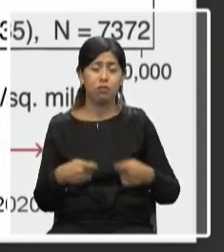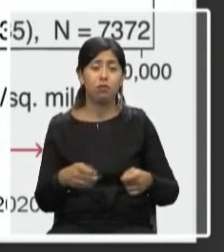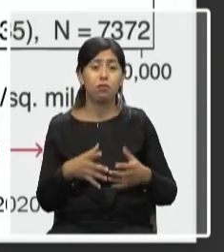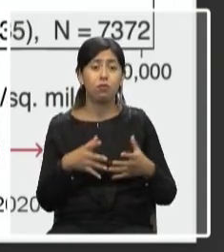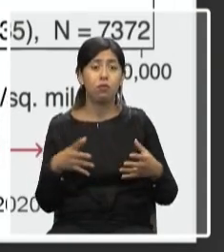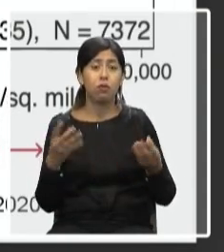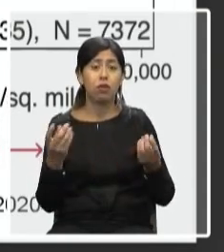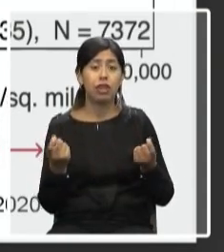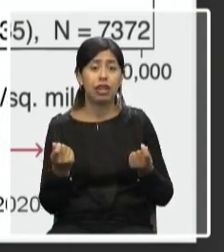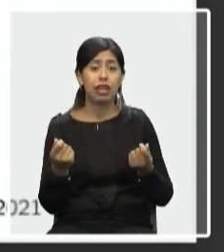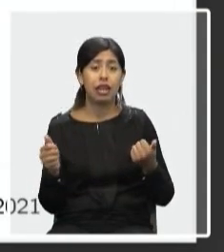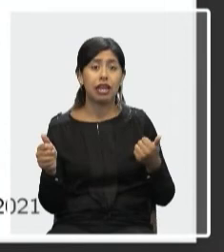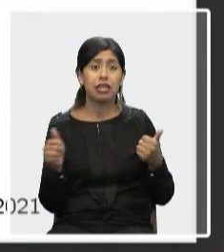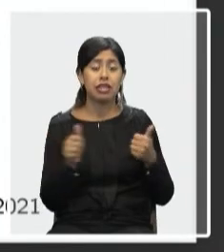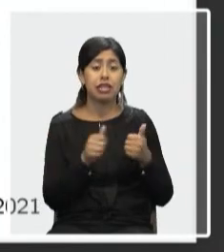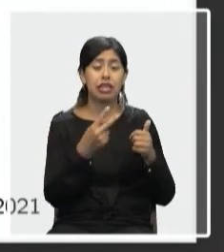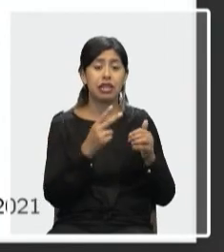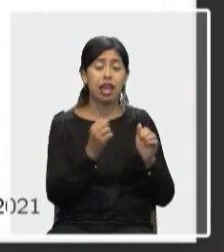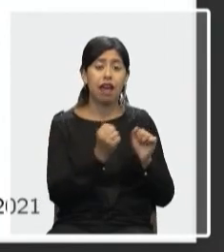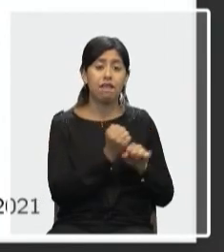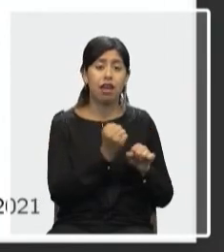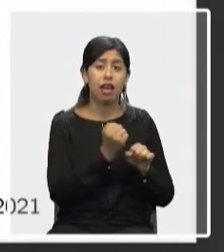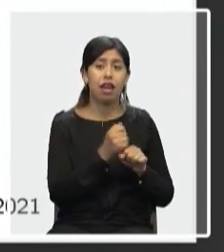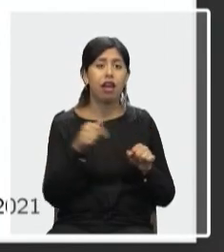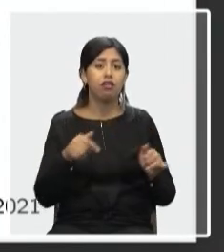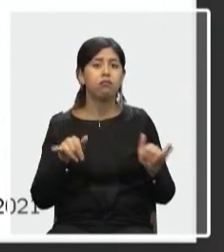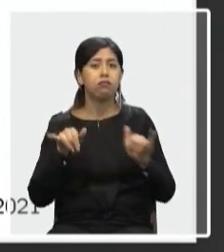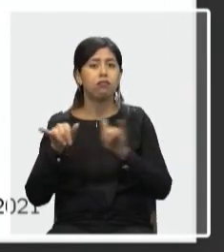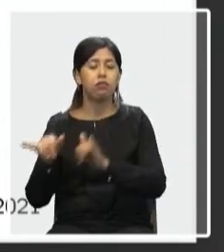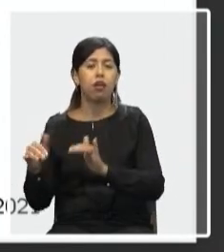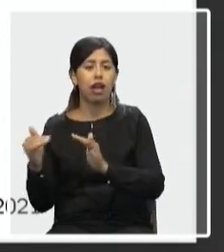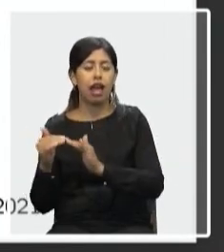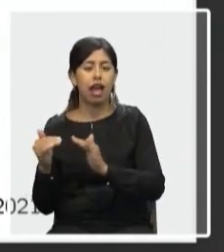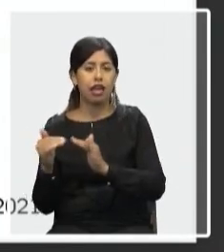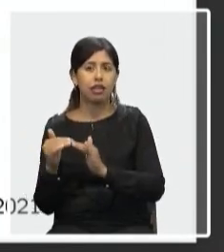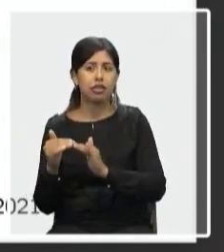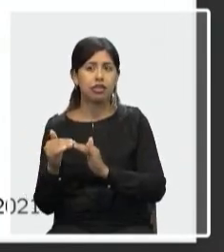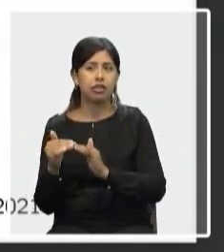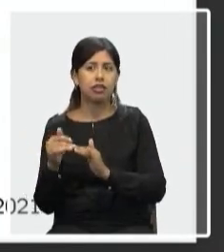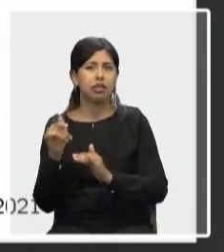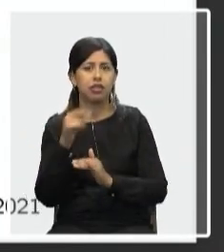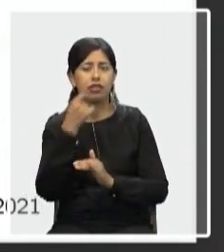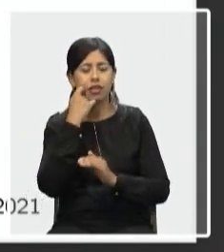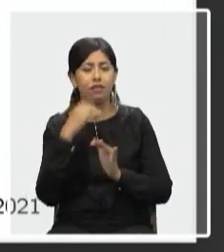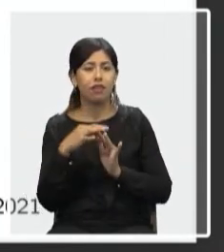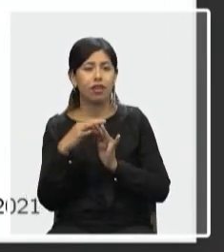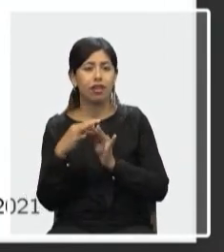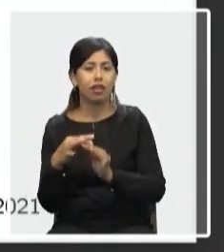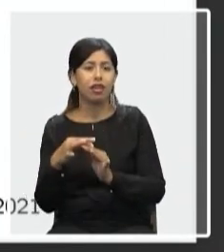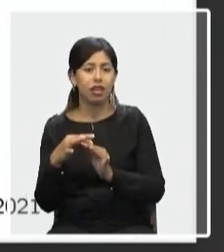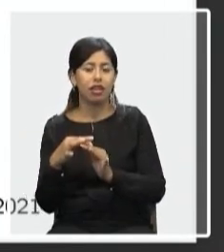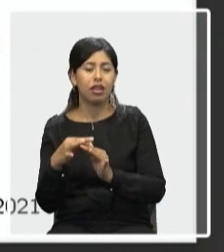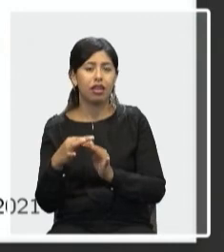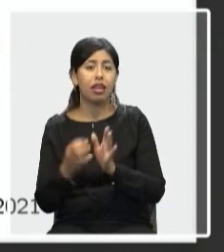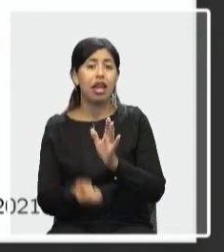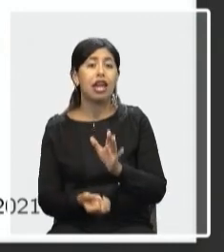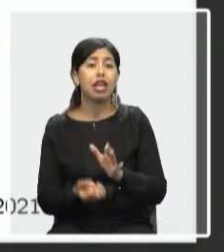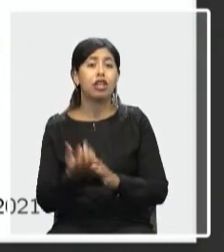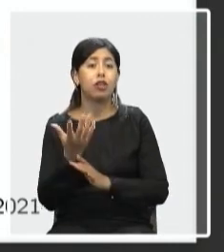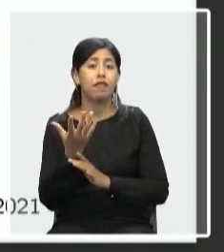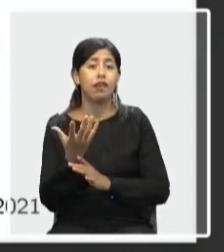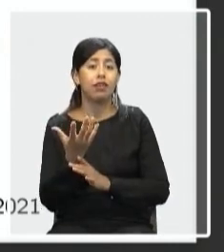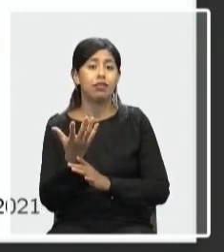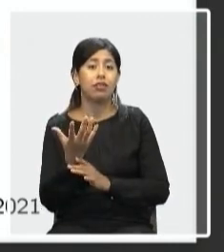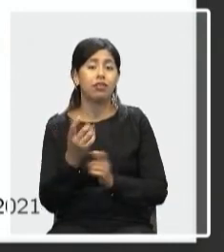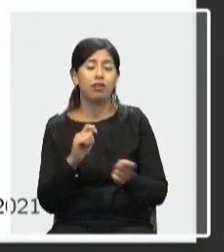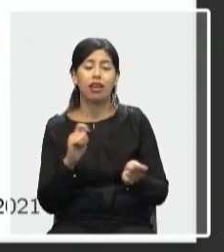home. Well, one implication of that is that innovation itself will be changed by the way people work. So